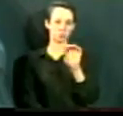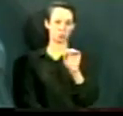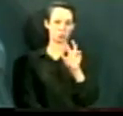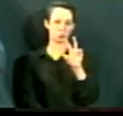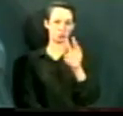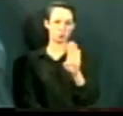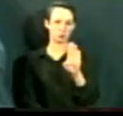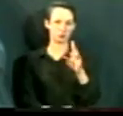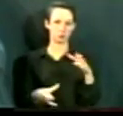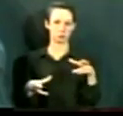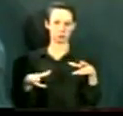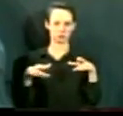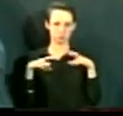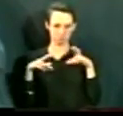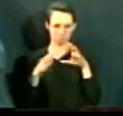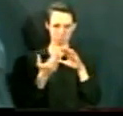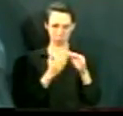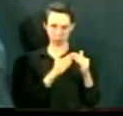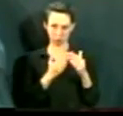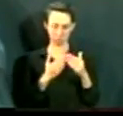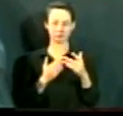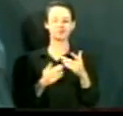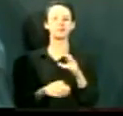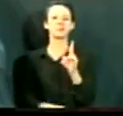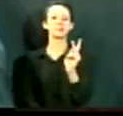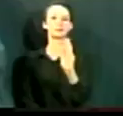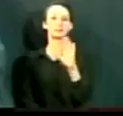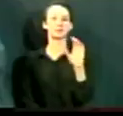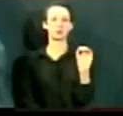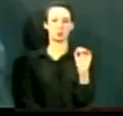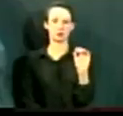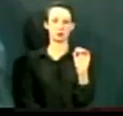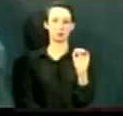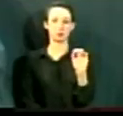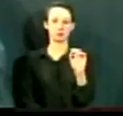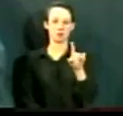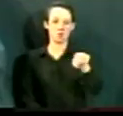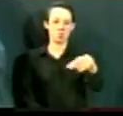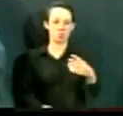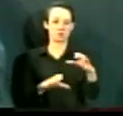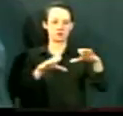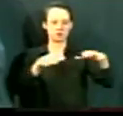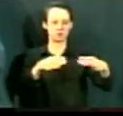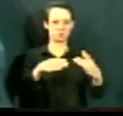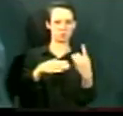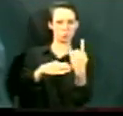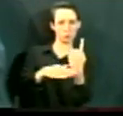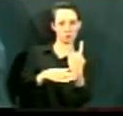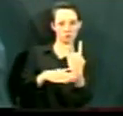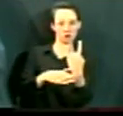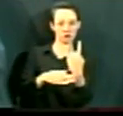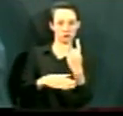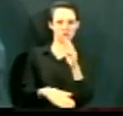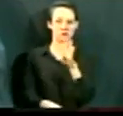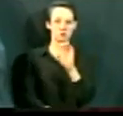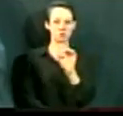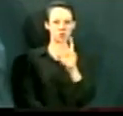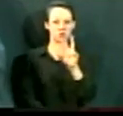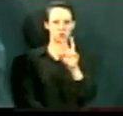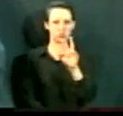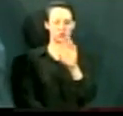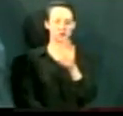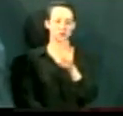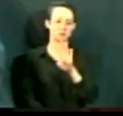this. In Knox County alone, with just one of the 403B plan